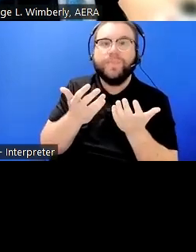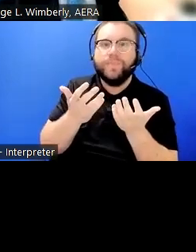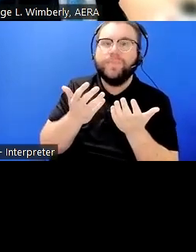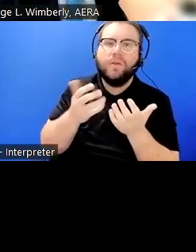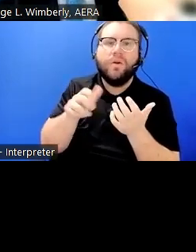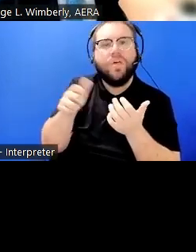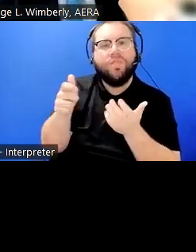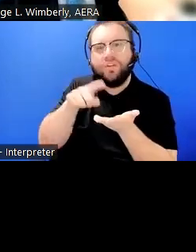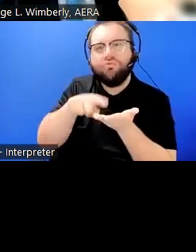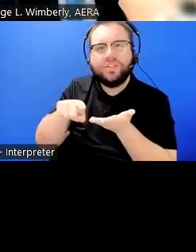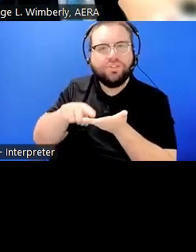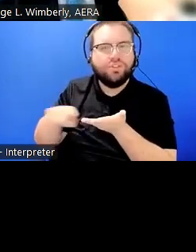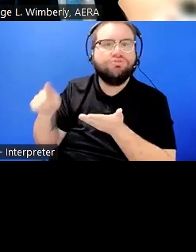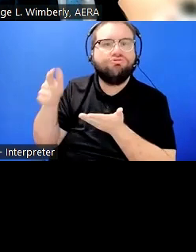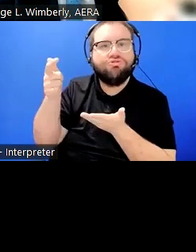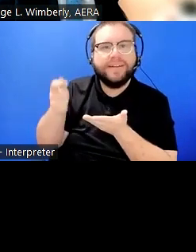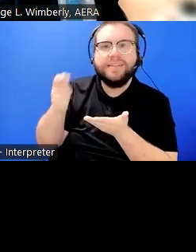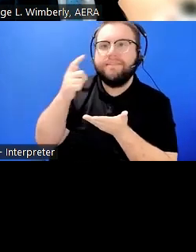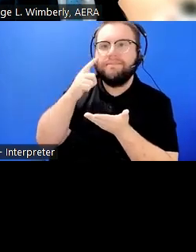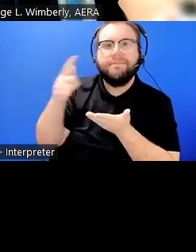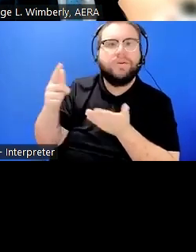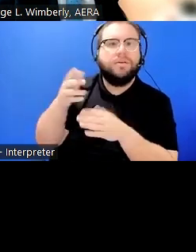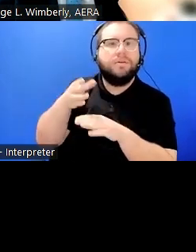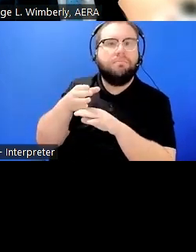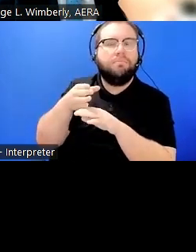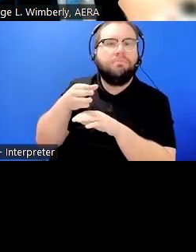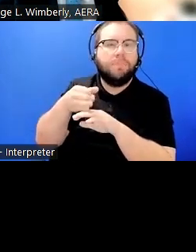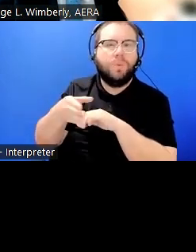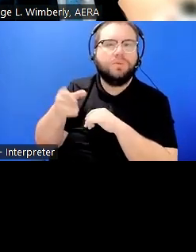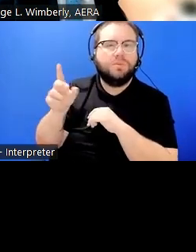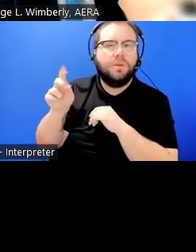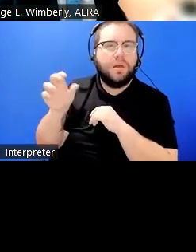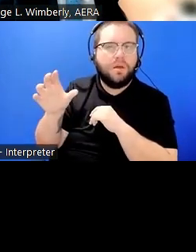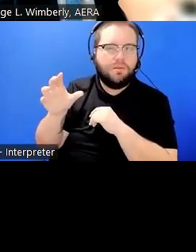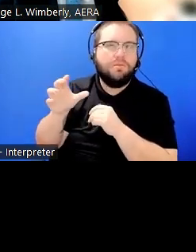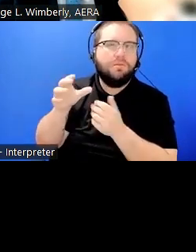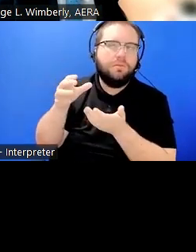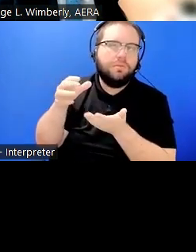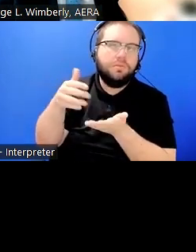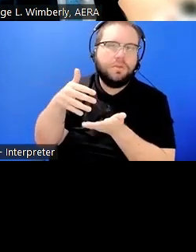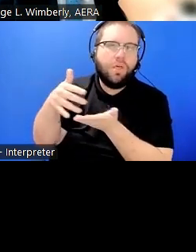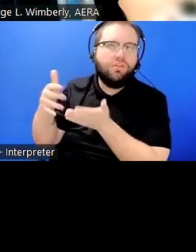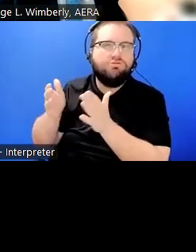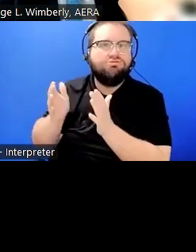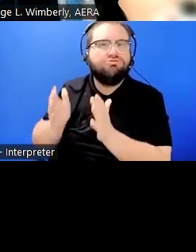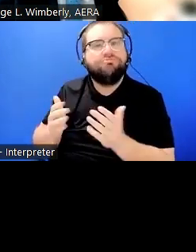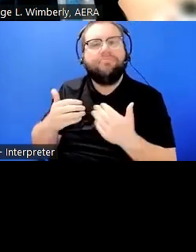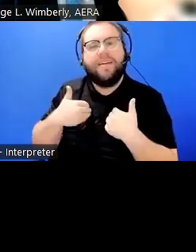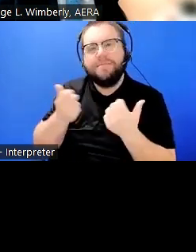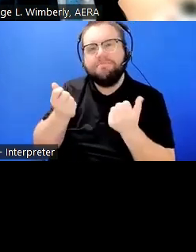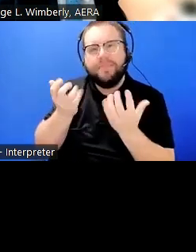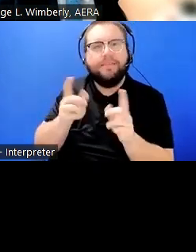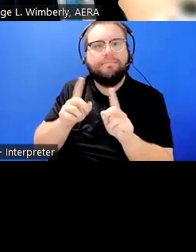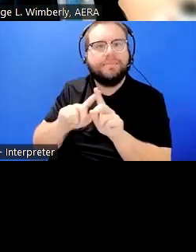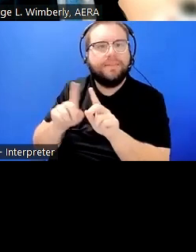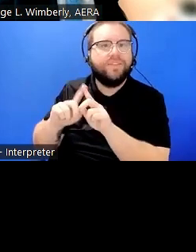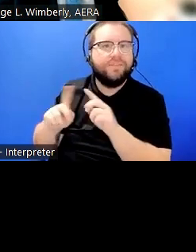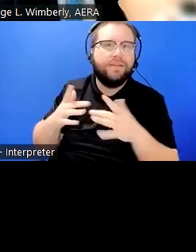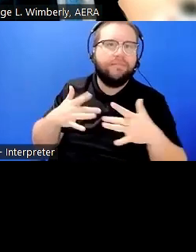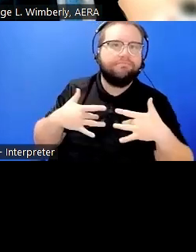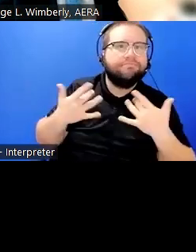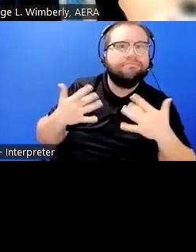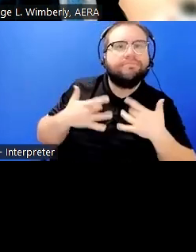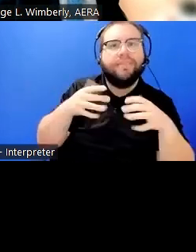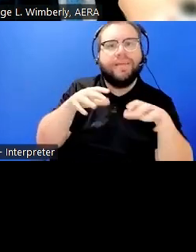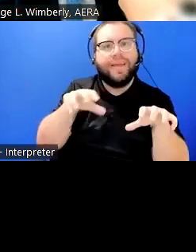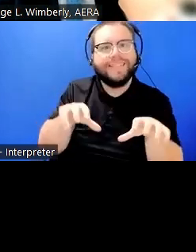the postdoctoral stage. So quite a wide range of fellowships and training activities. And